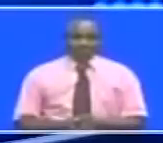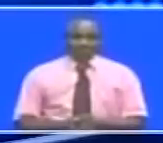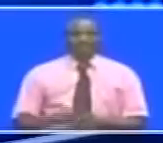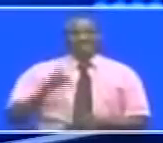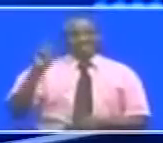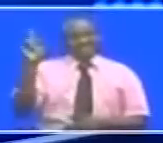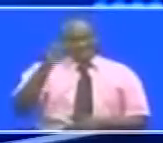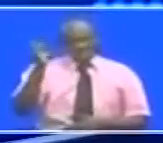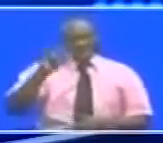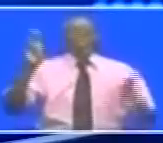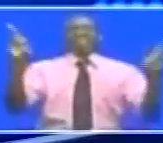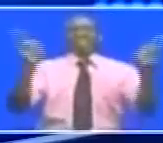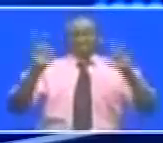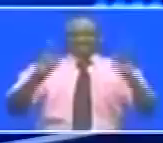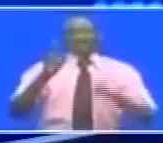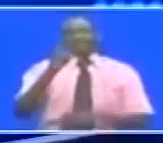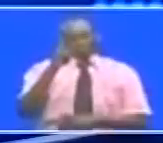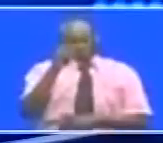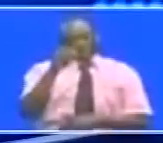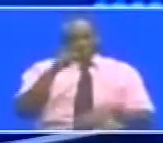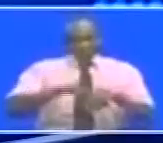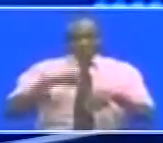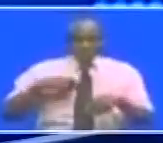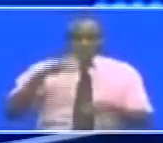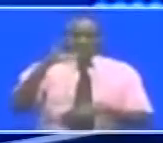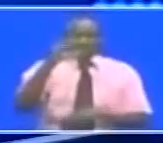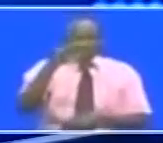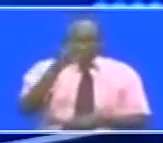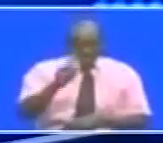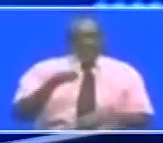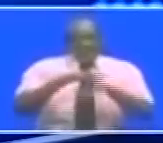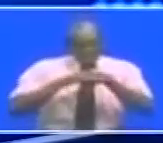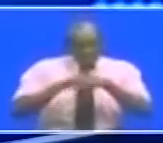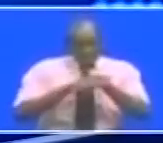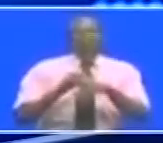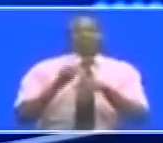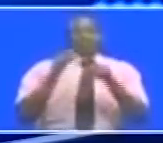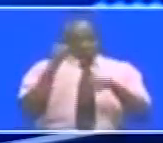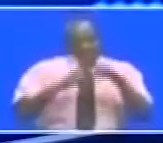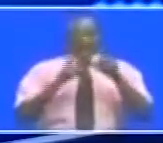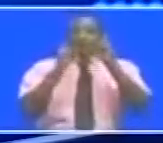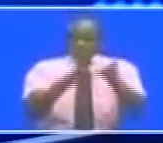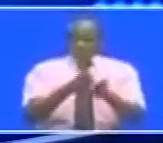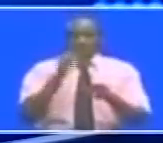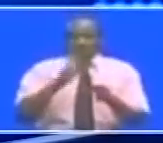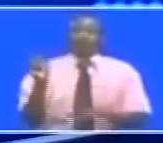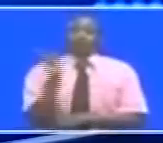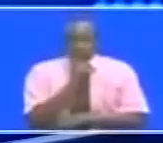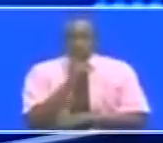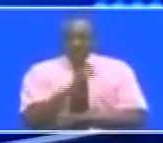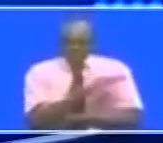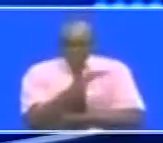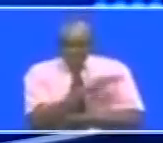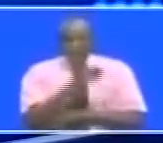Nairobi is all set for the 20th session of the CNN Multi-Choice Africa Journalist of the Year Awards that is tomorrow